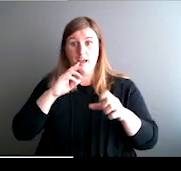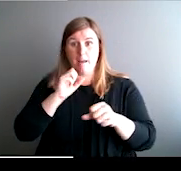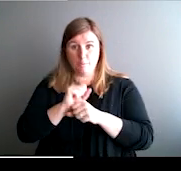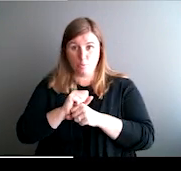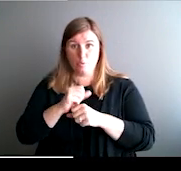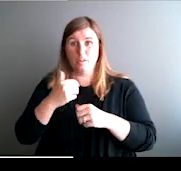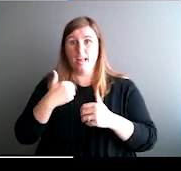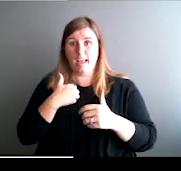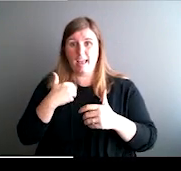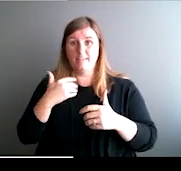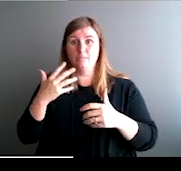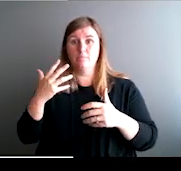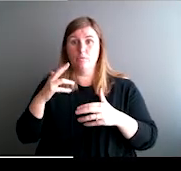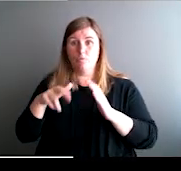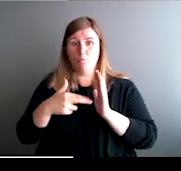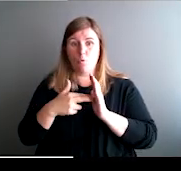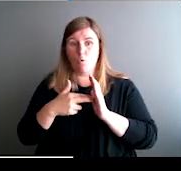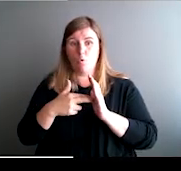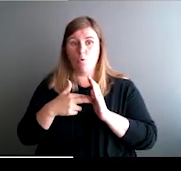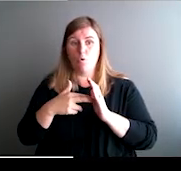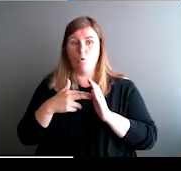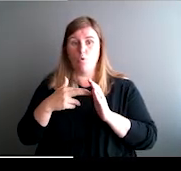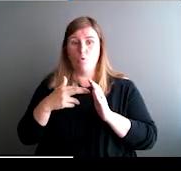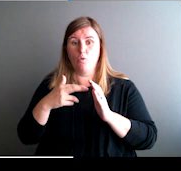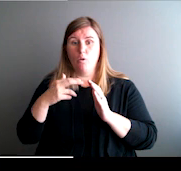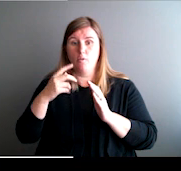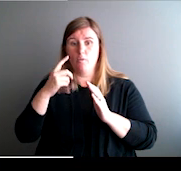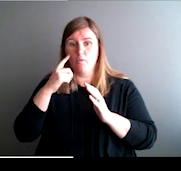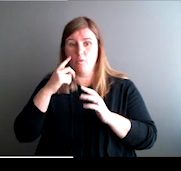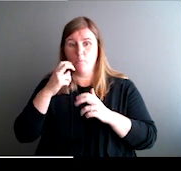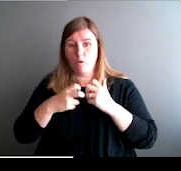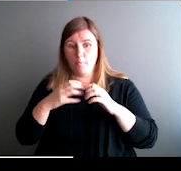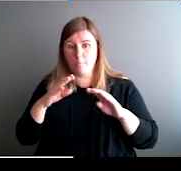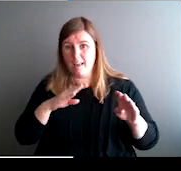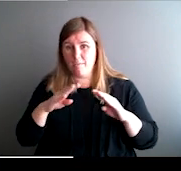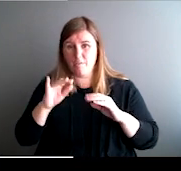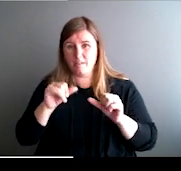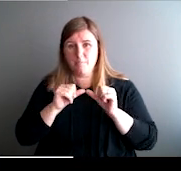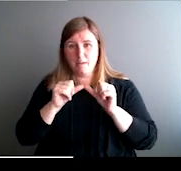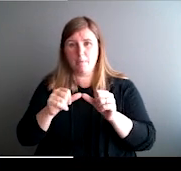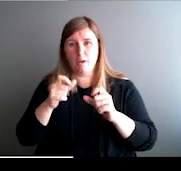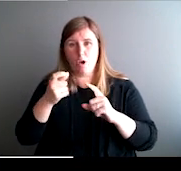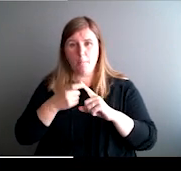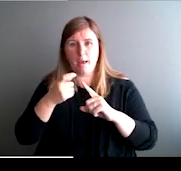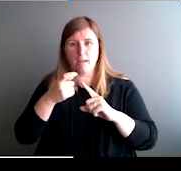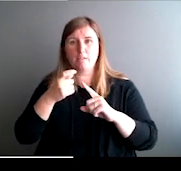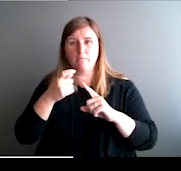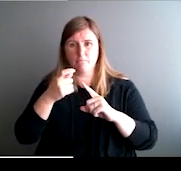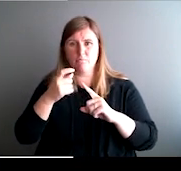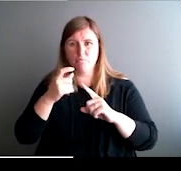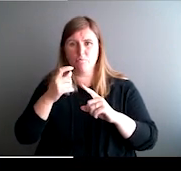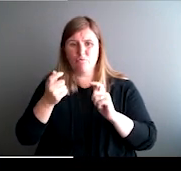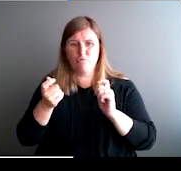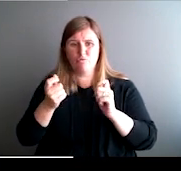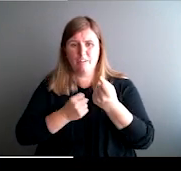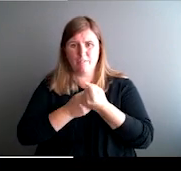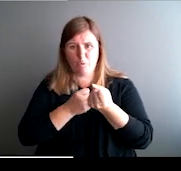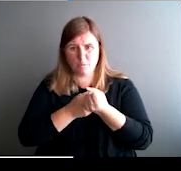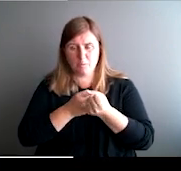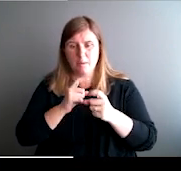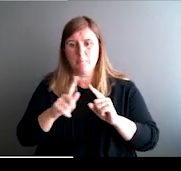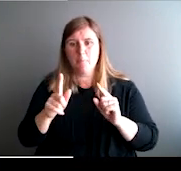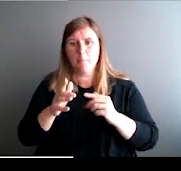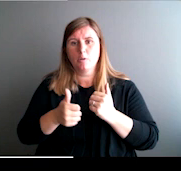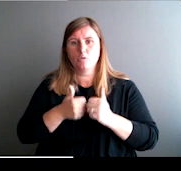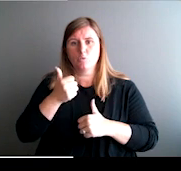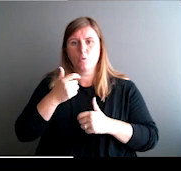role in addressing automatic problem behavior that is maintained by automatic reinforcement. But the